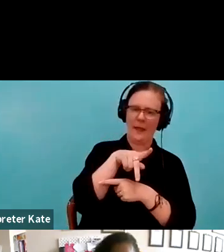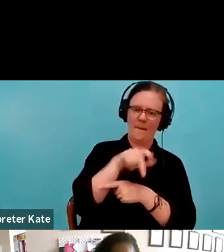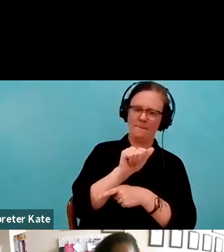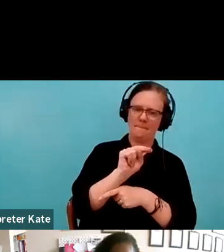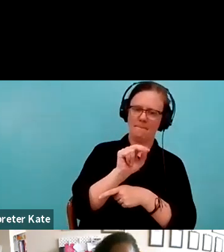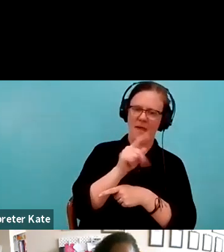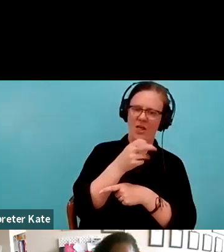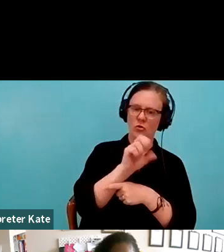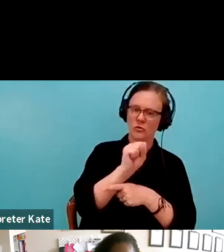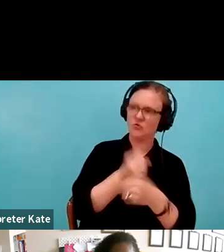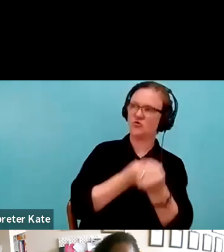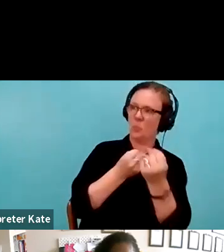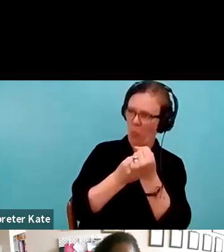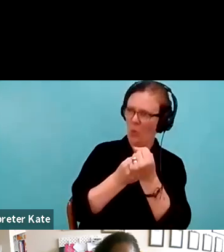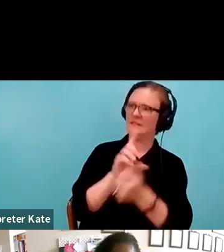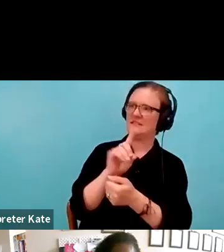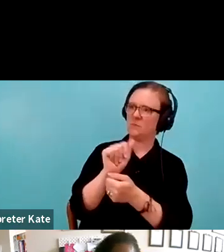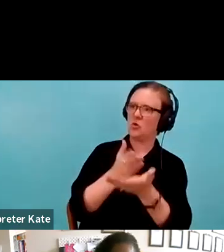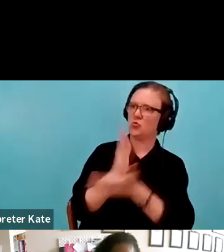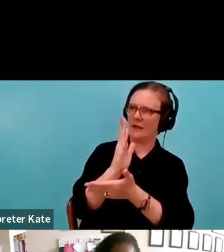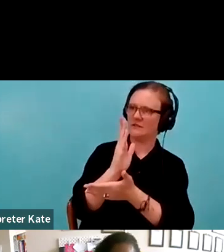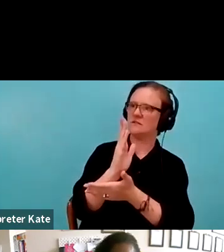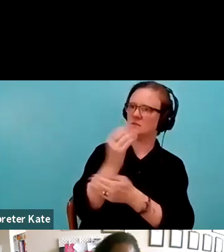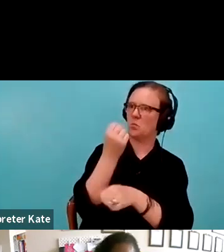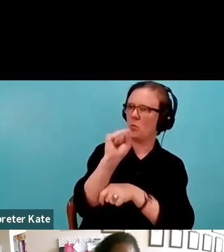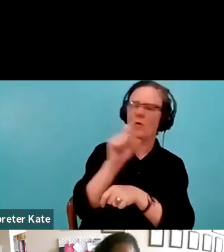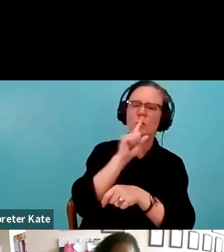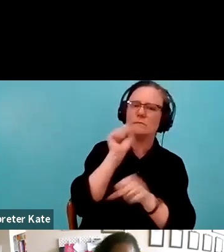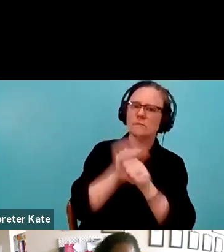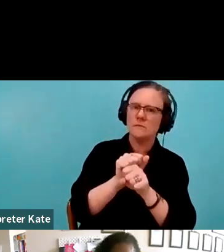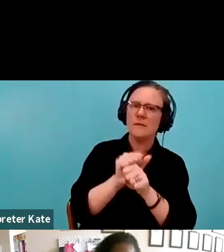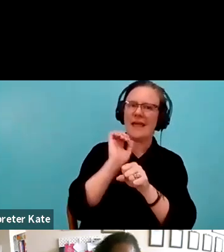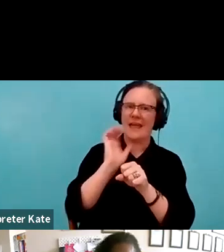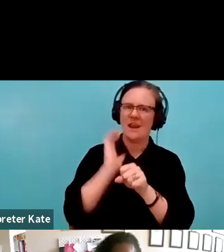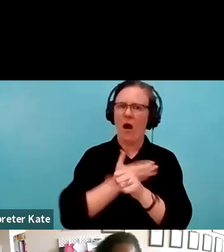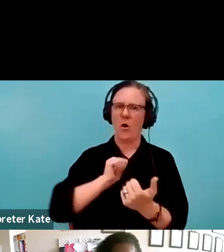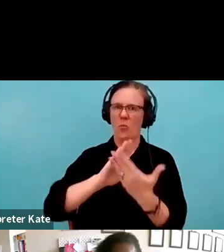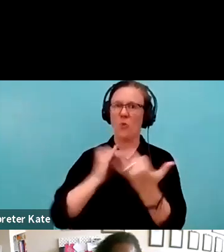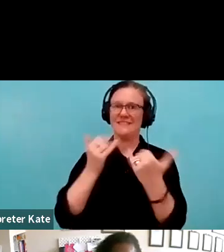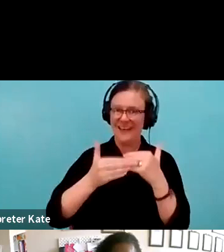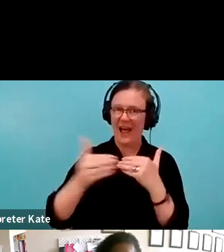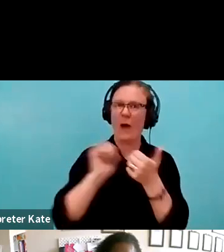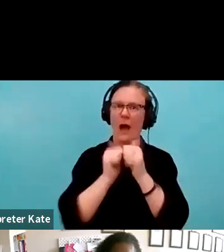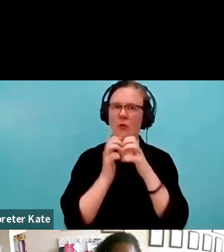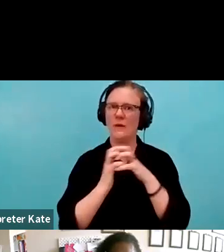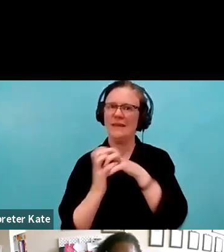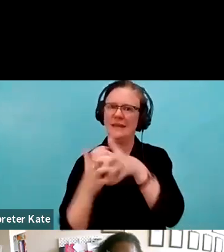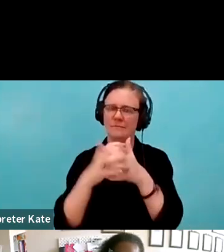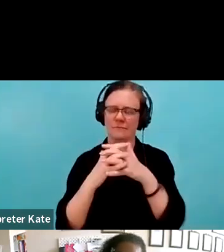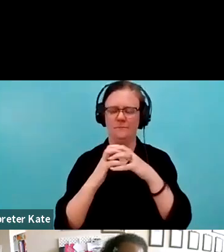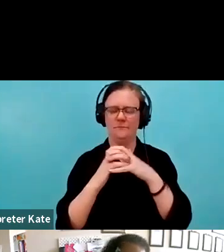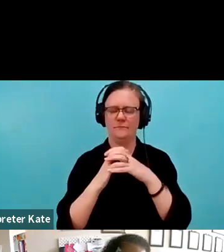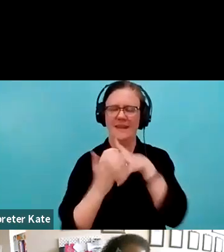disability rights movement, and how do we keep an intersectional approach to our work, to our work